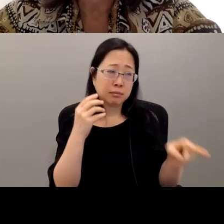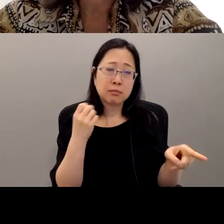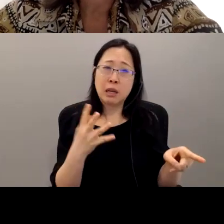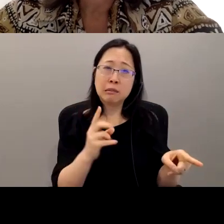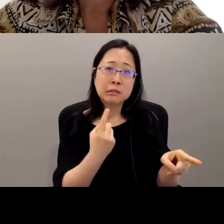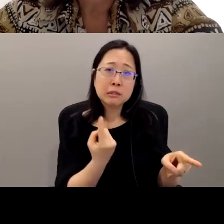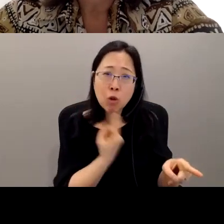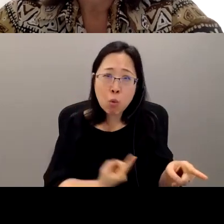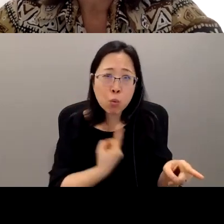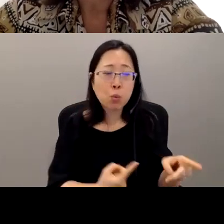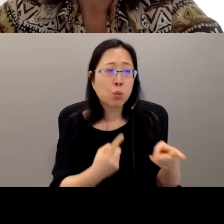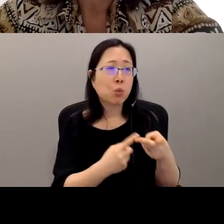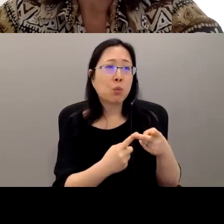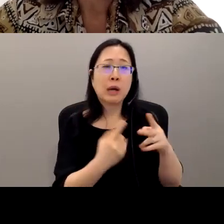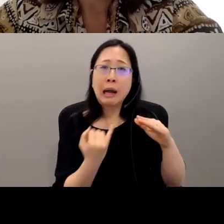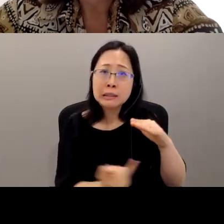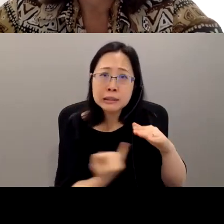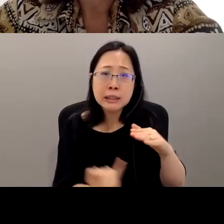isolation, and